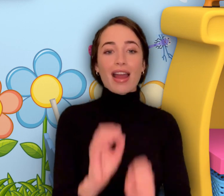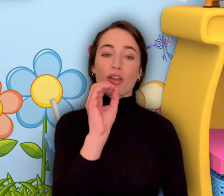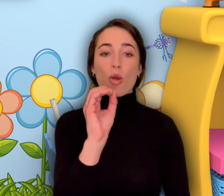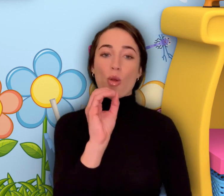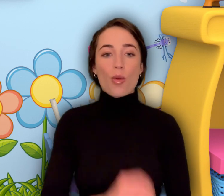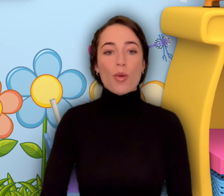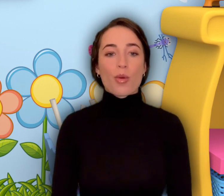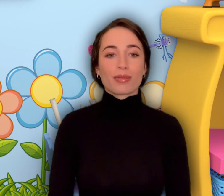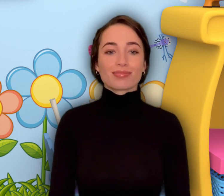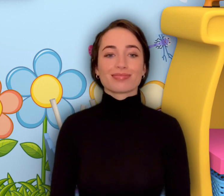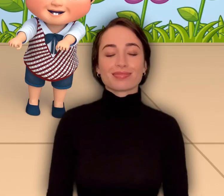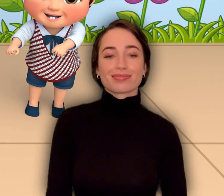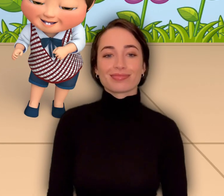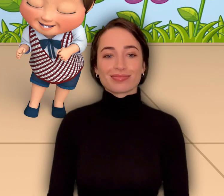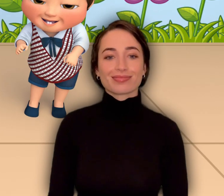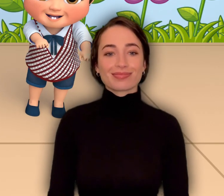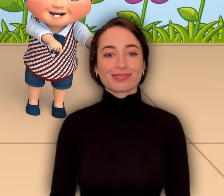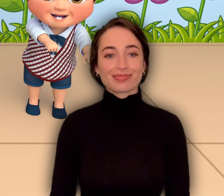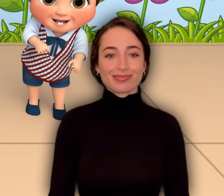e e